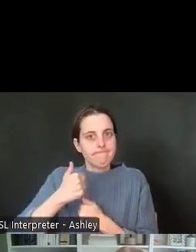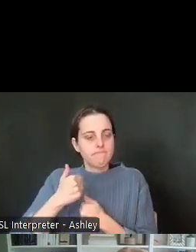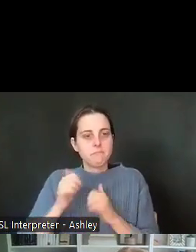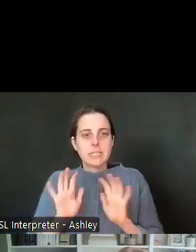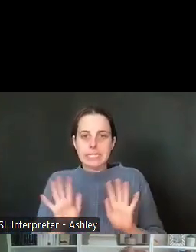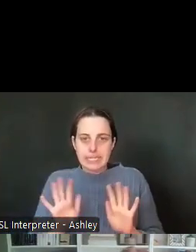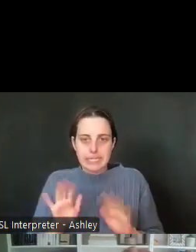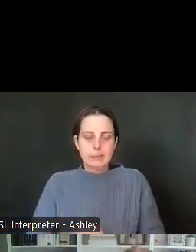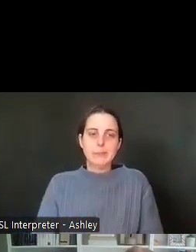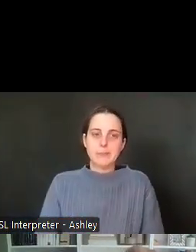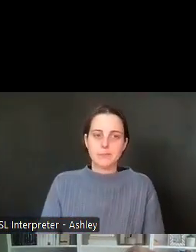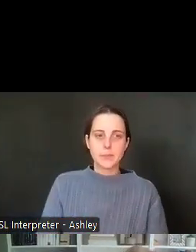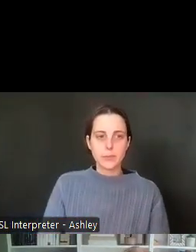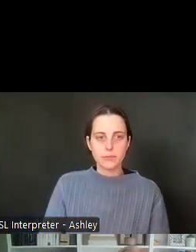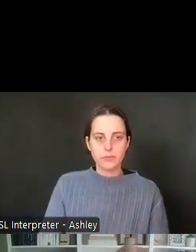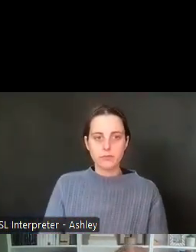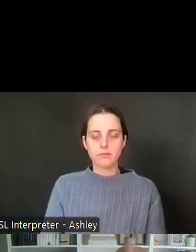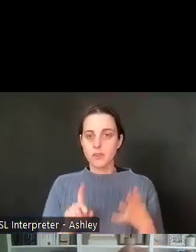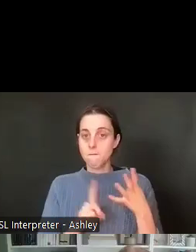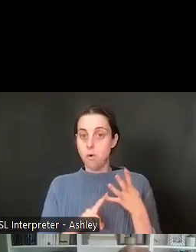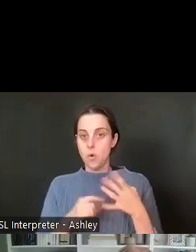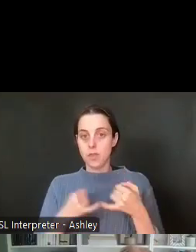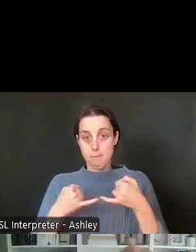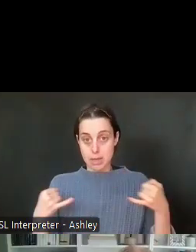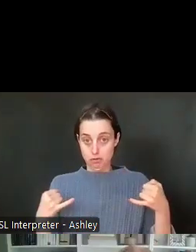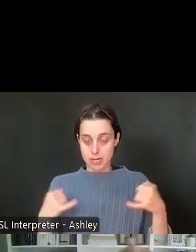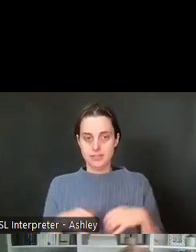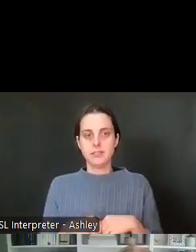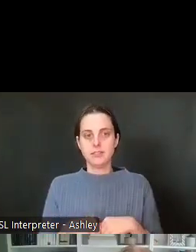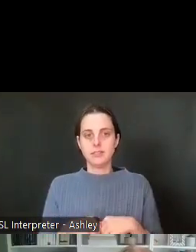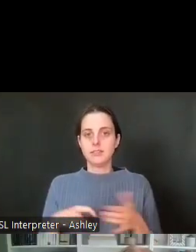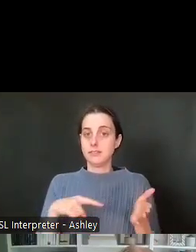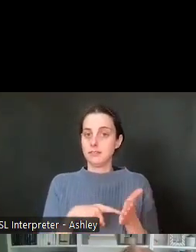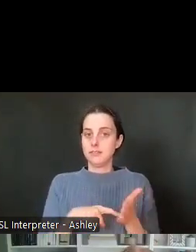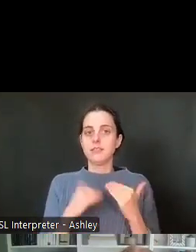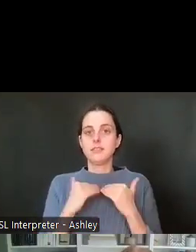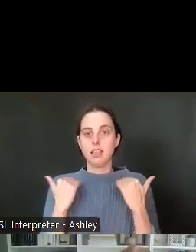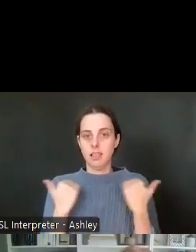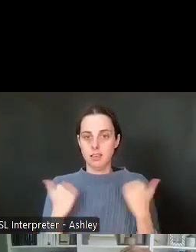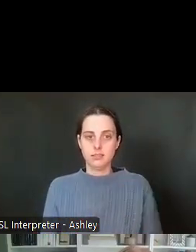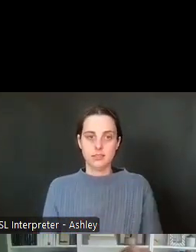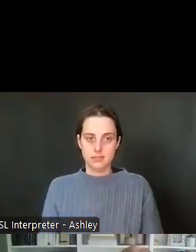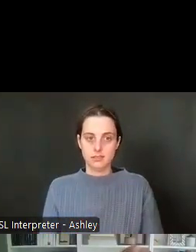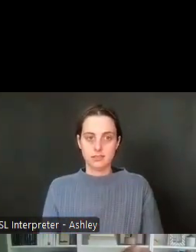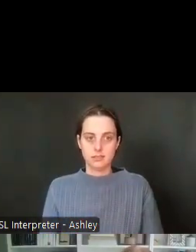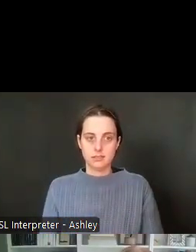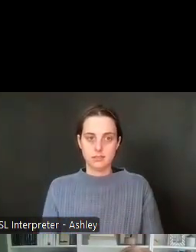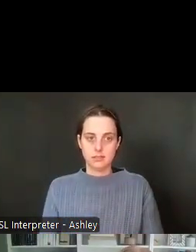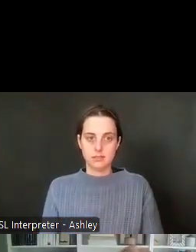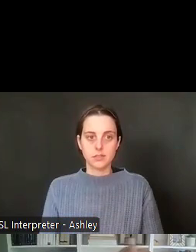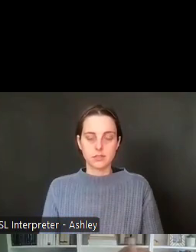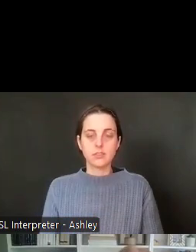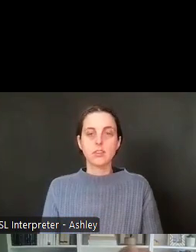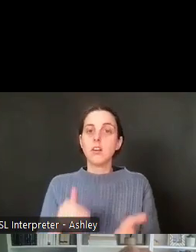here. The fourth boundary I'd love for you to think about is deadlines. And so often,